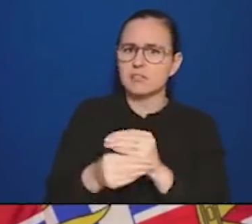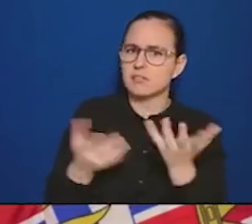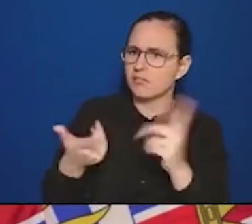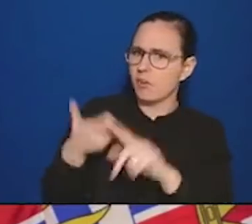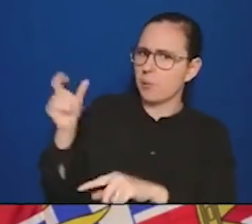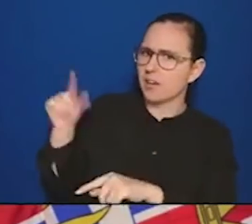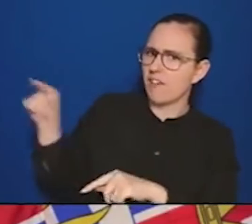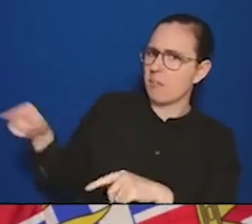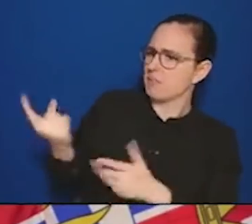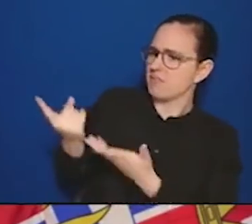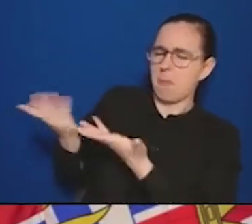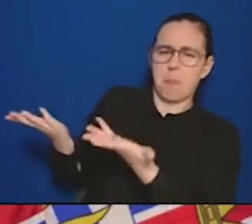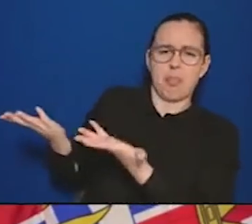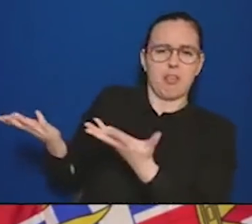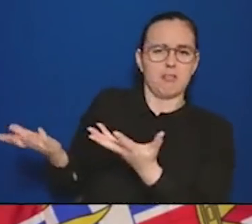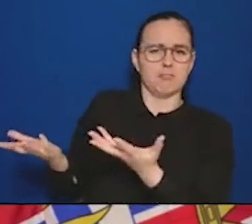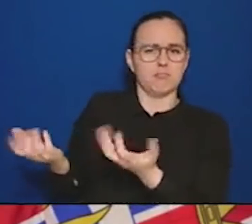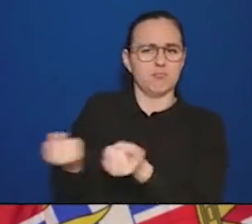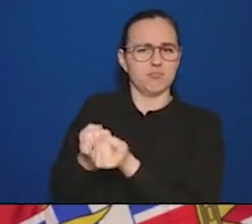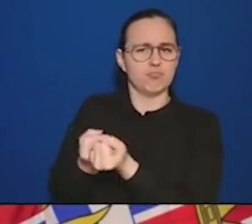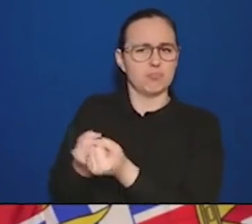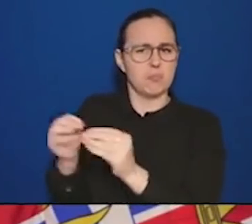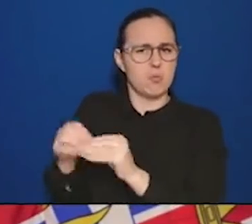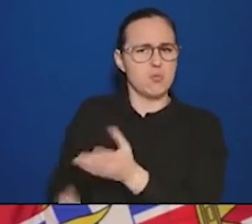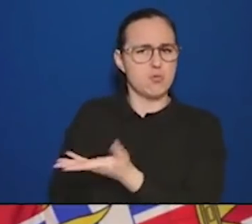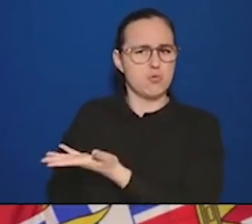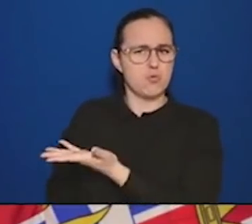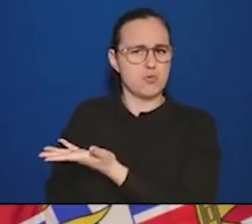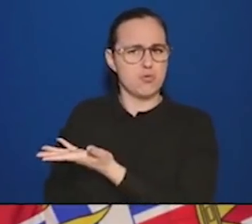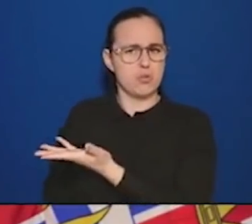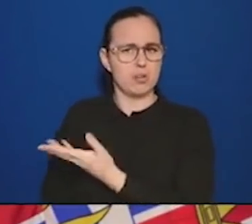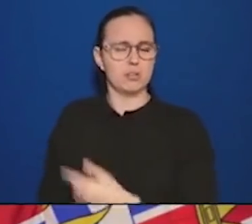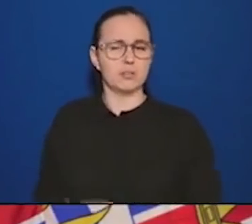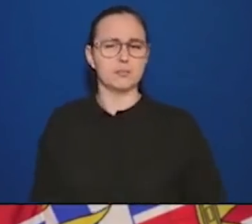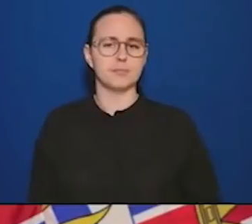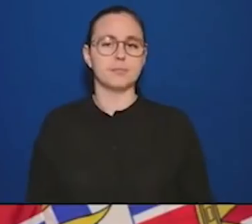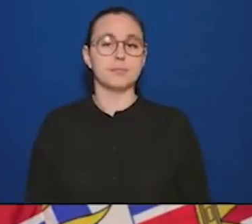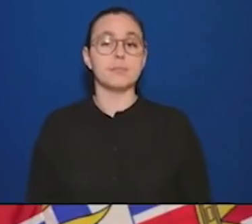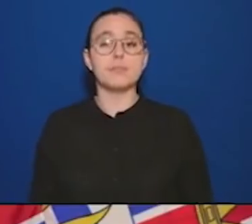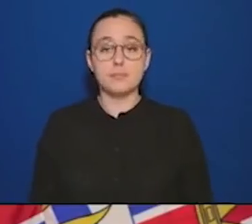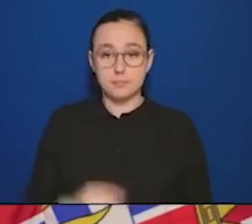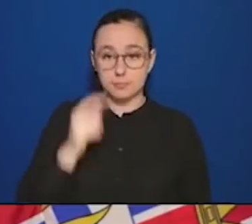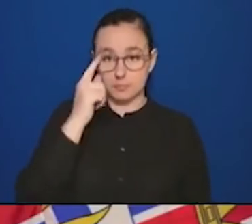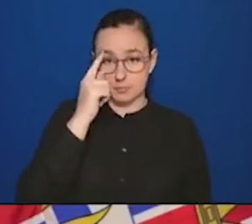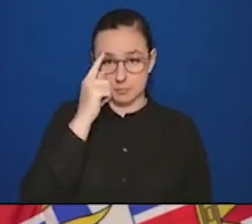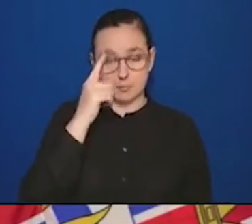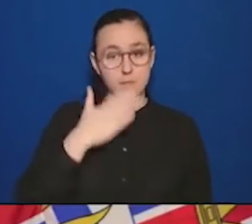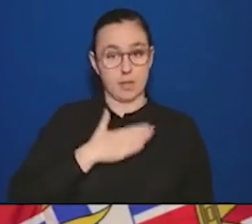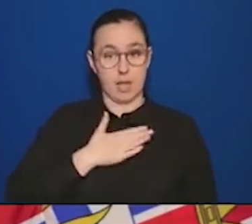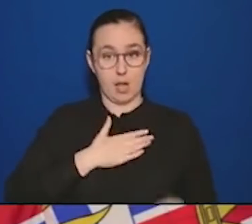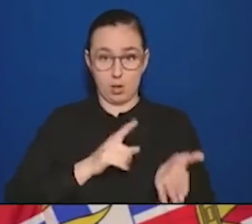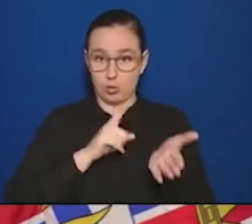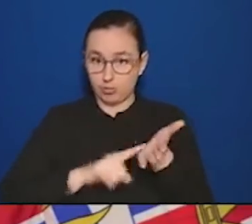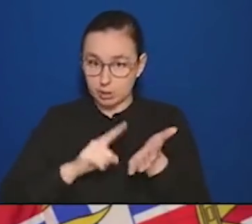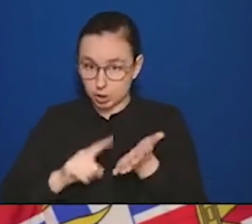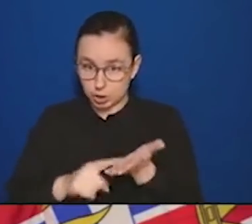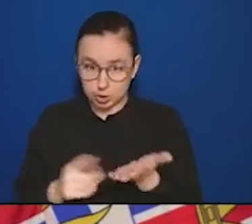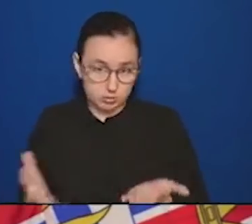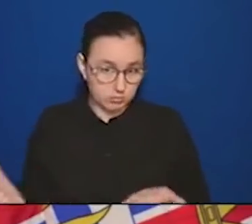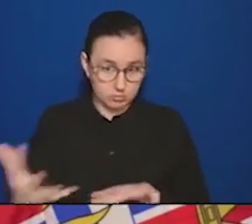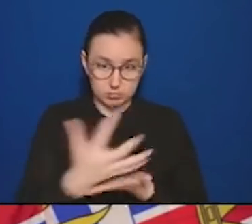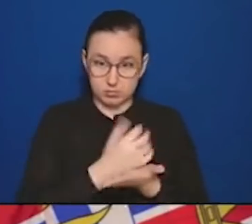businesses? What I'm saying is that our data through our consultation process advised